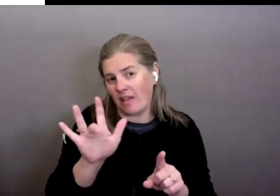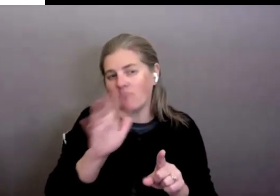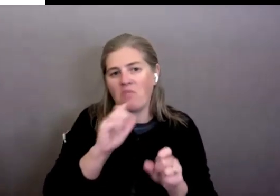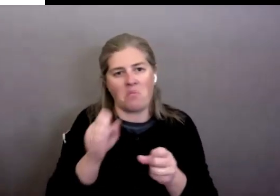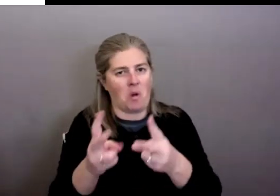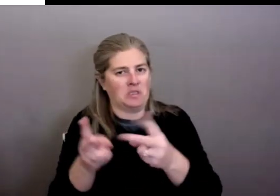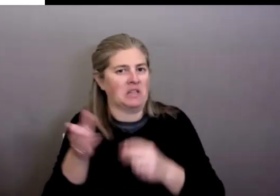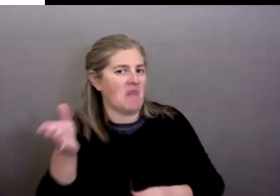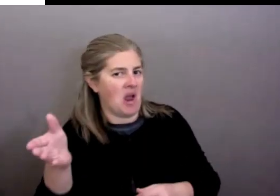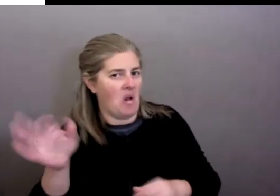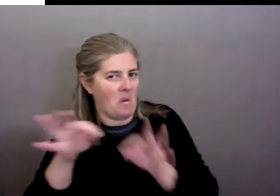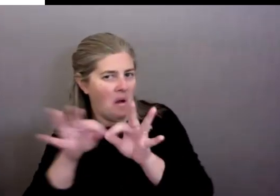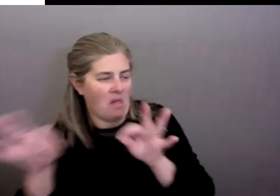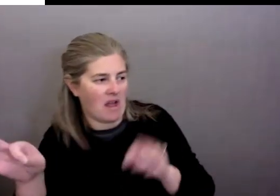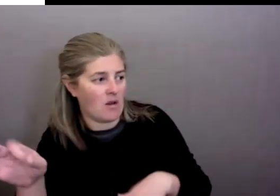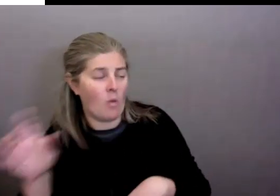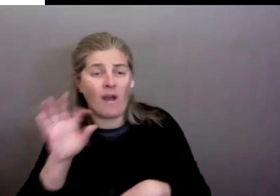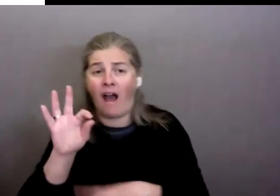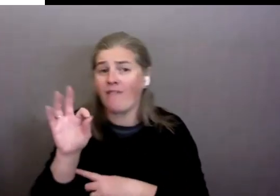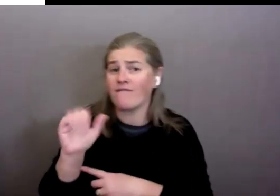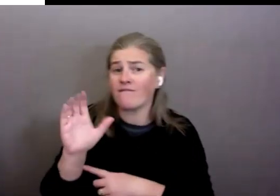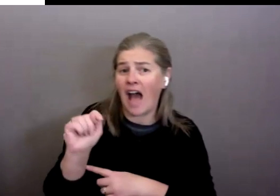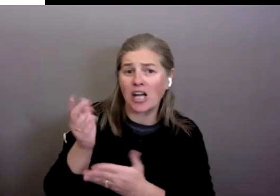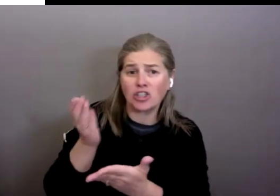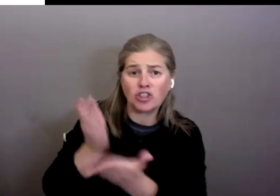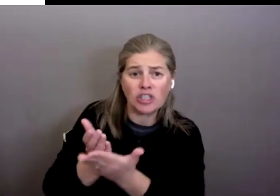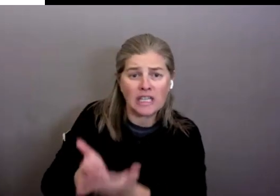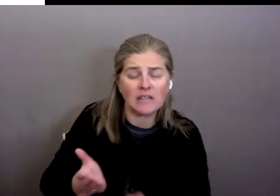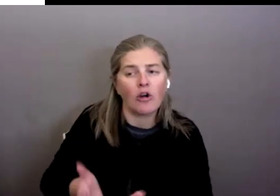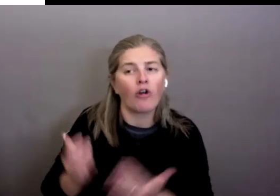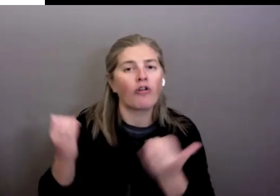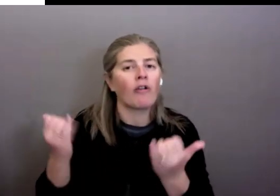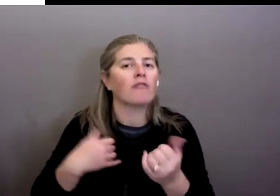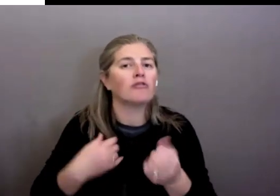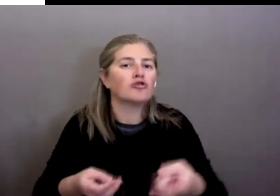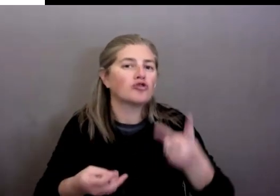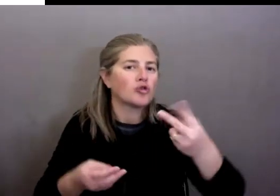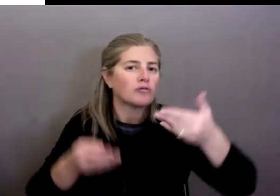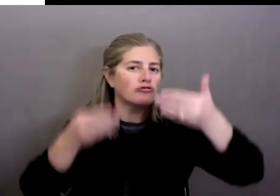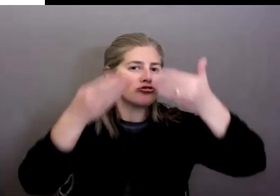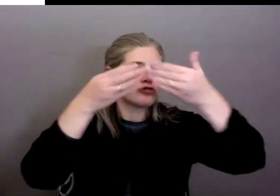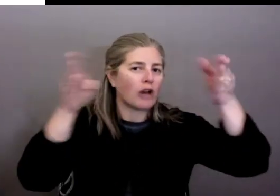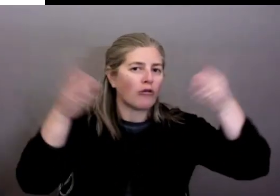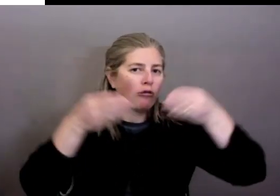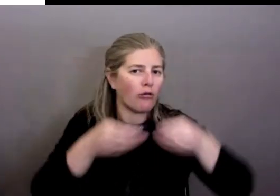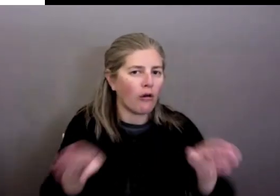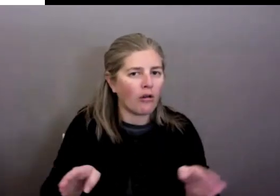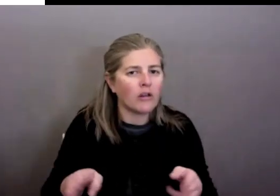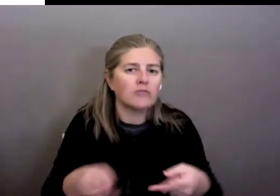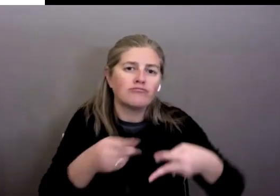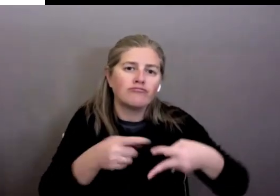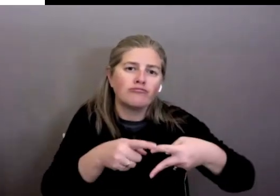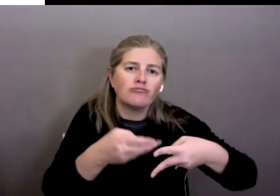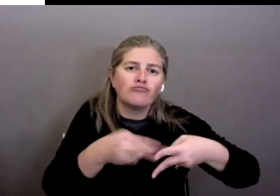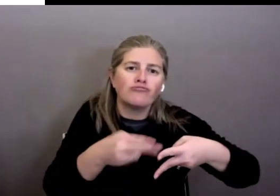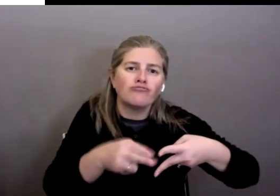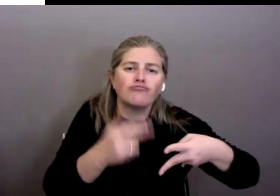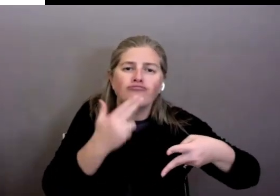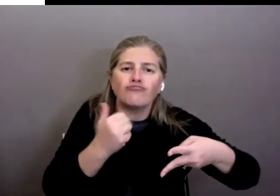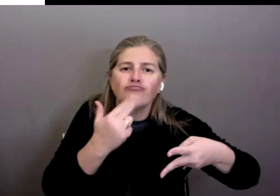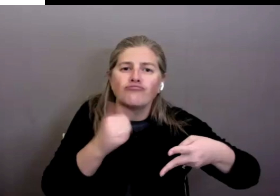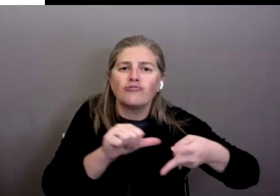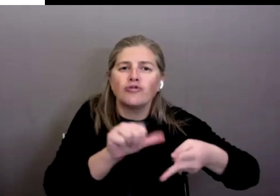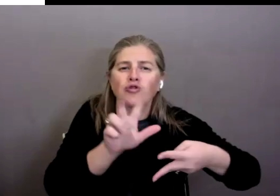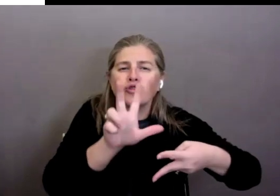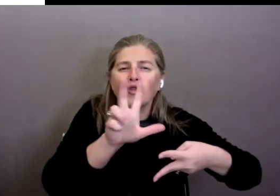there. We have fact sheets there. There currently are 2 general fact sheets, a short 2-pager and a